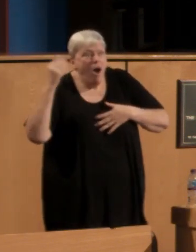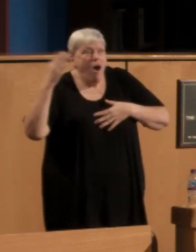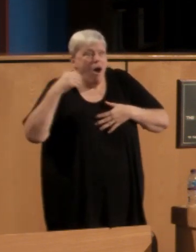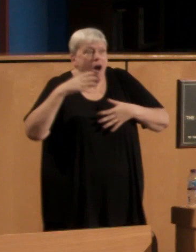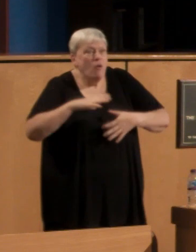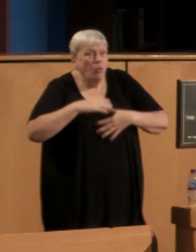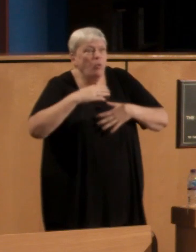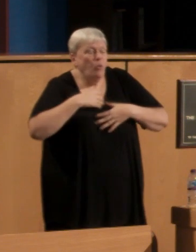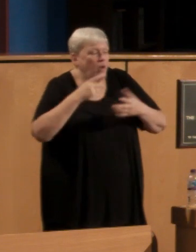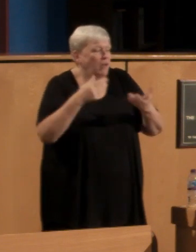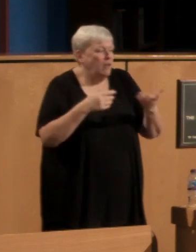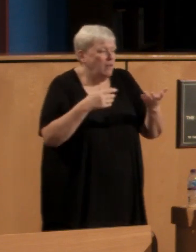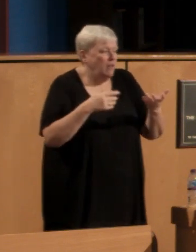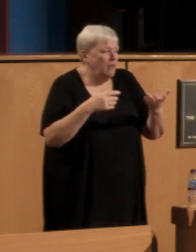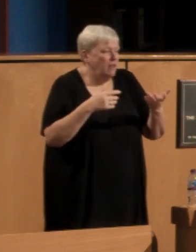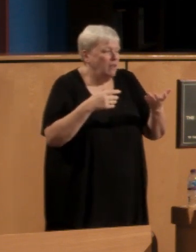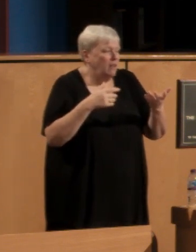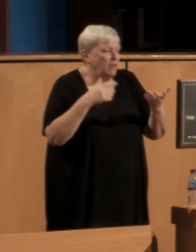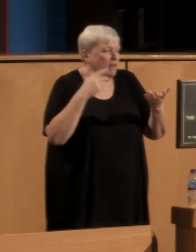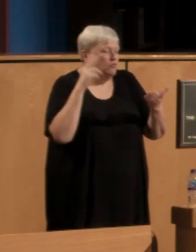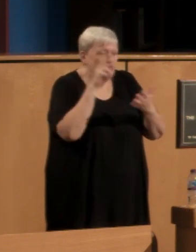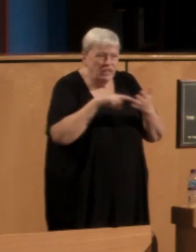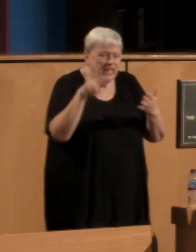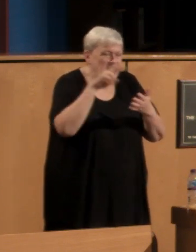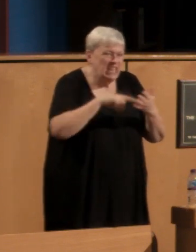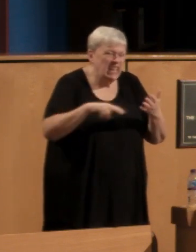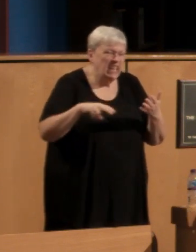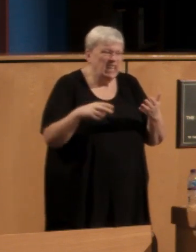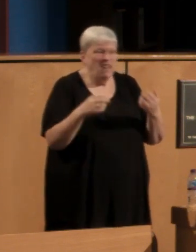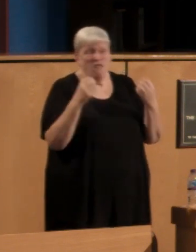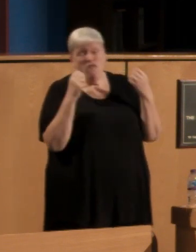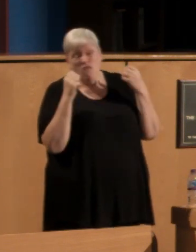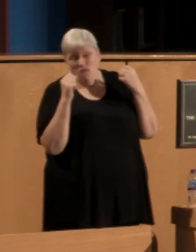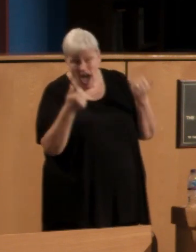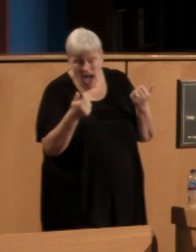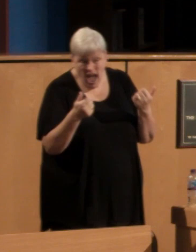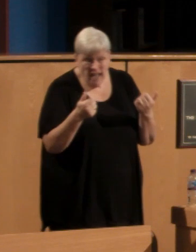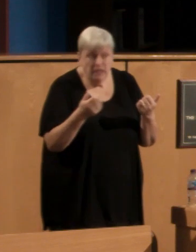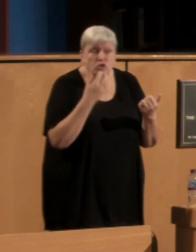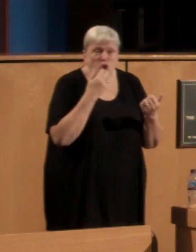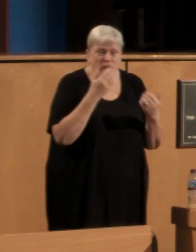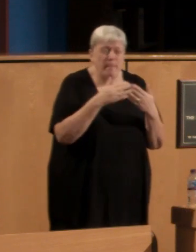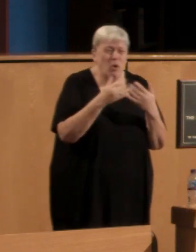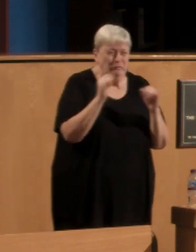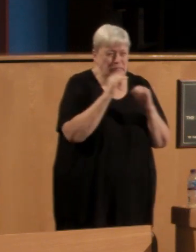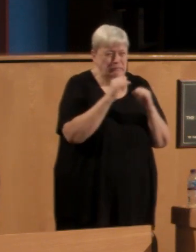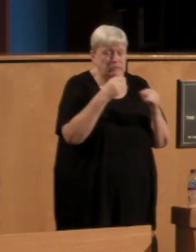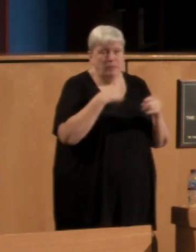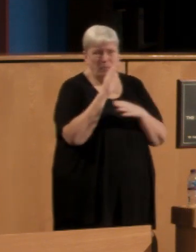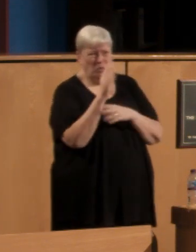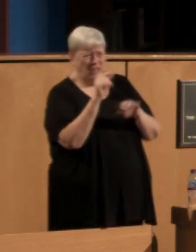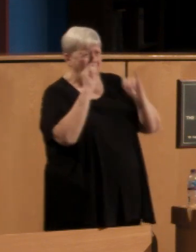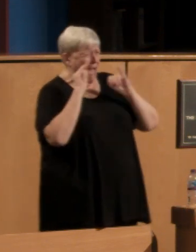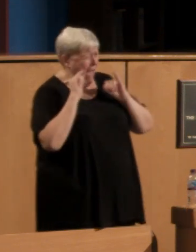And reading horror, I can tolerate a lot more visceral stuff than I can in a movie. I find in